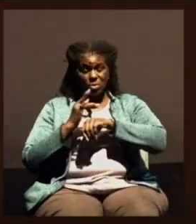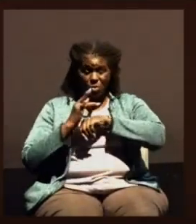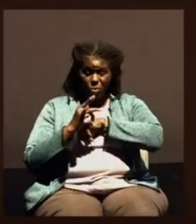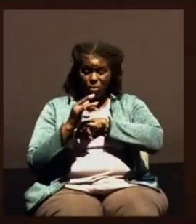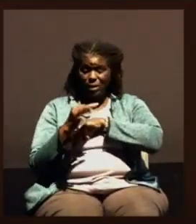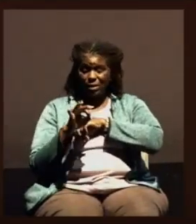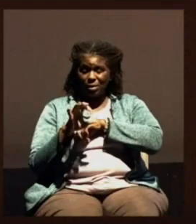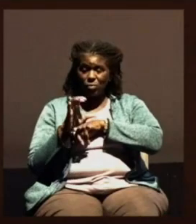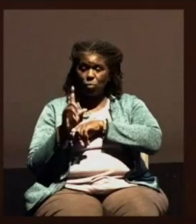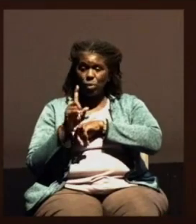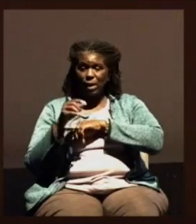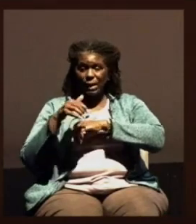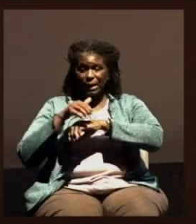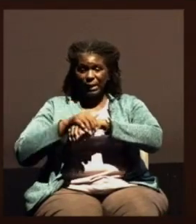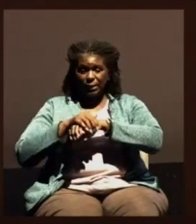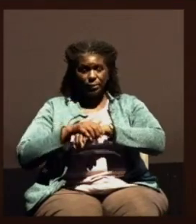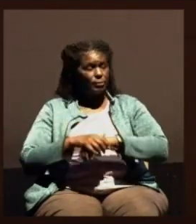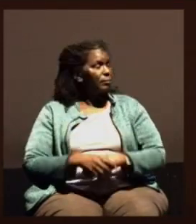in